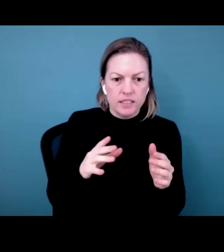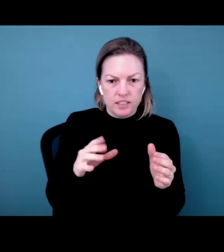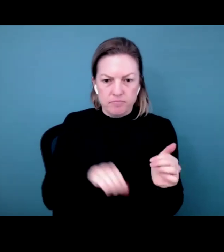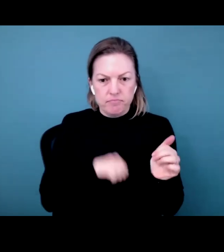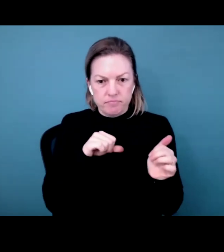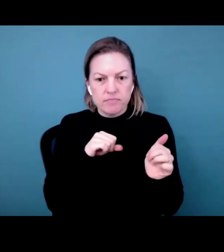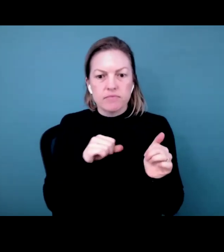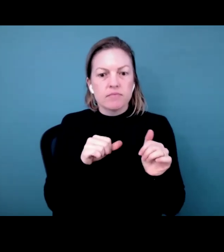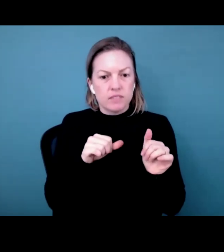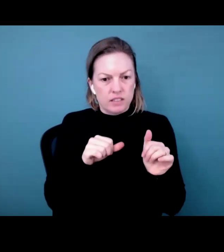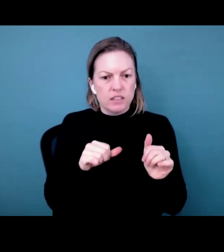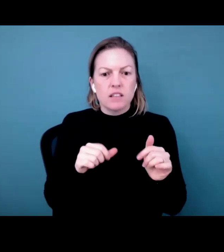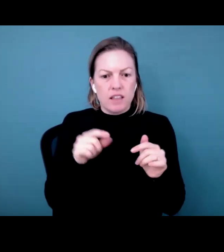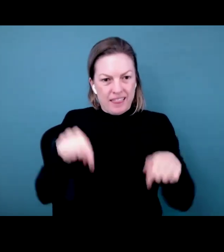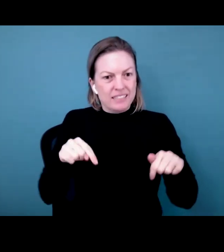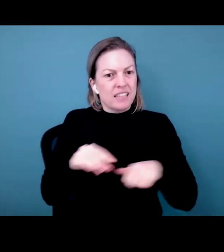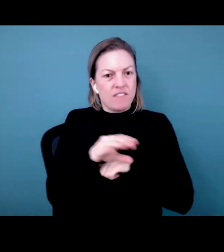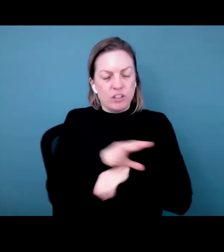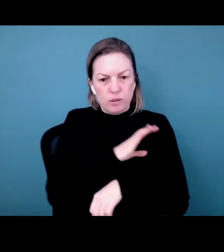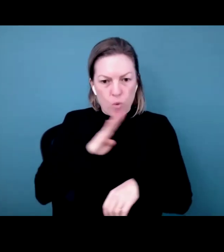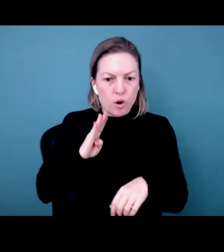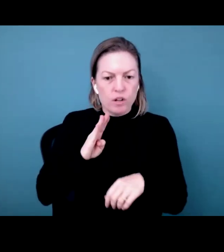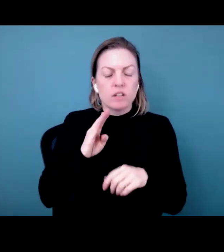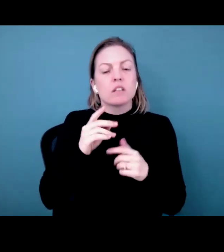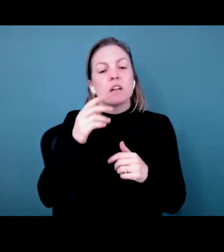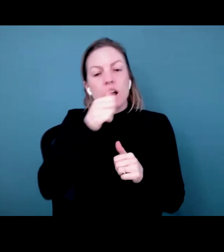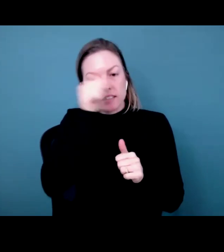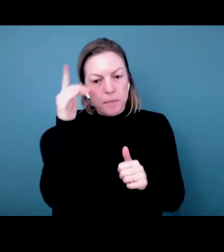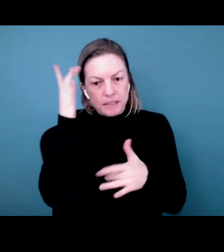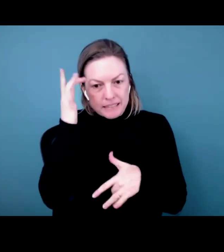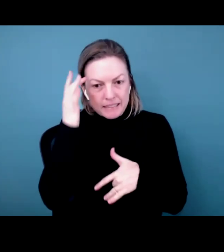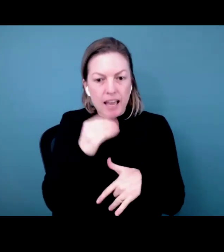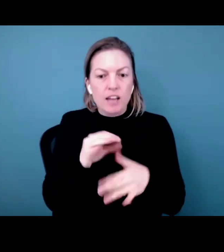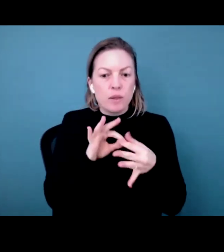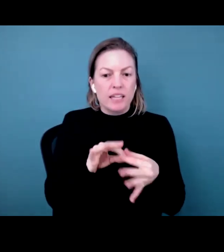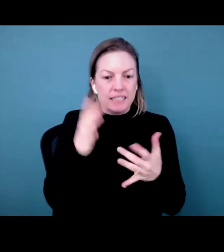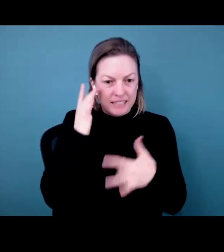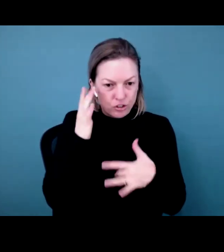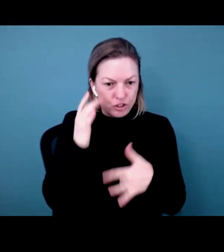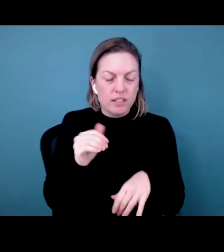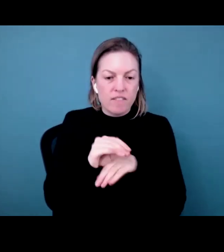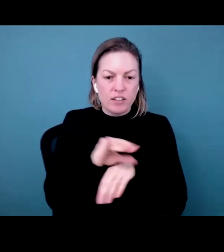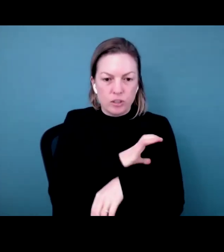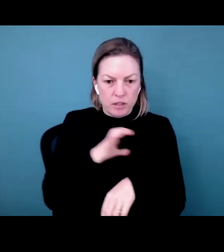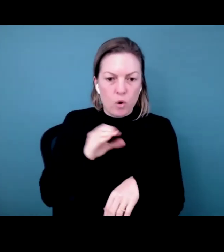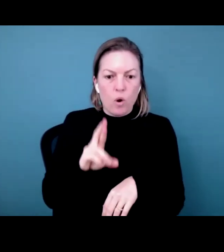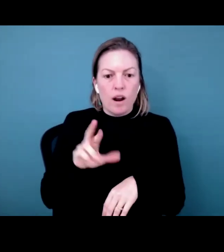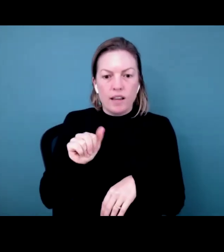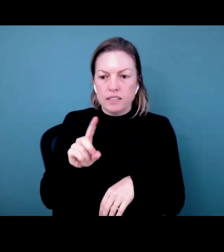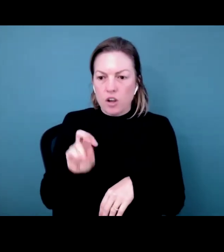Alzheimer's Disease and Related Conditions Advisory Committee, or ADRCAC,